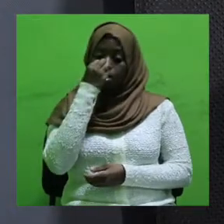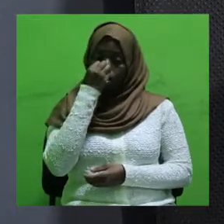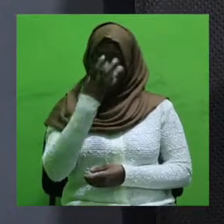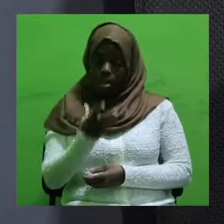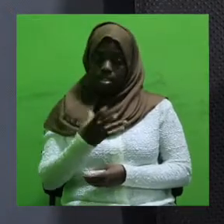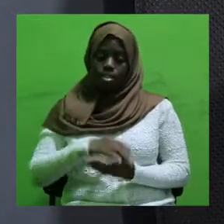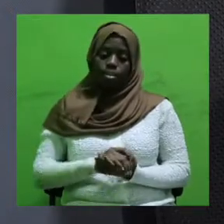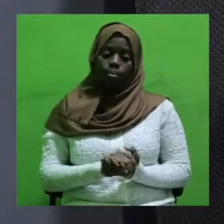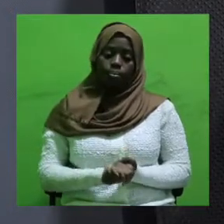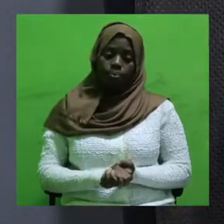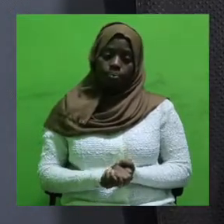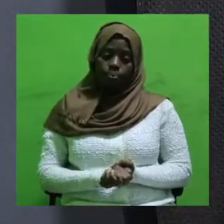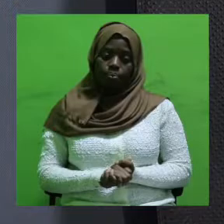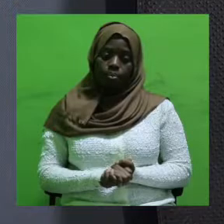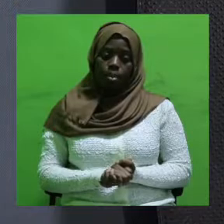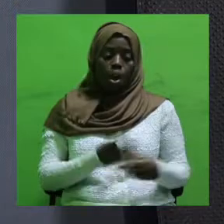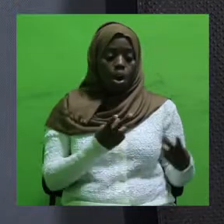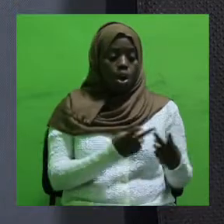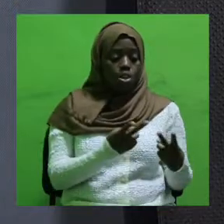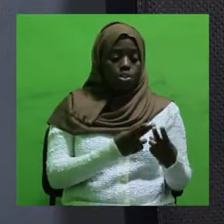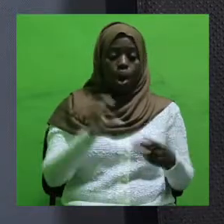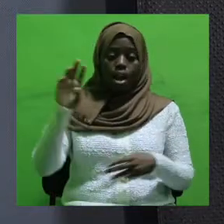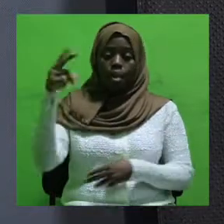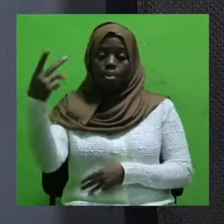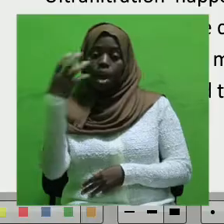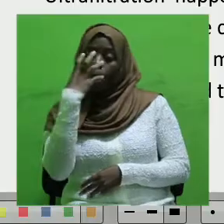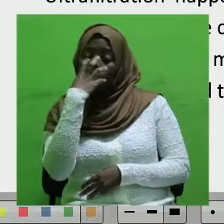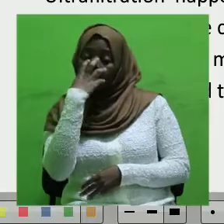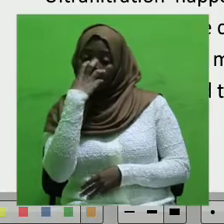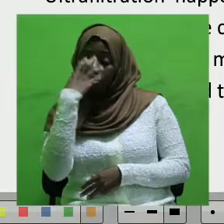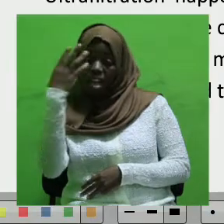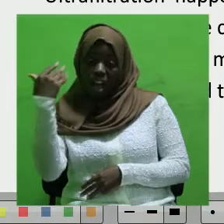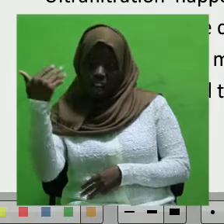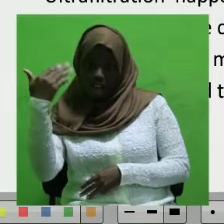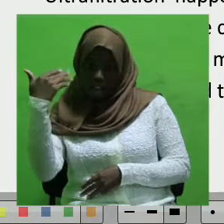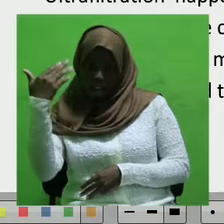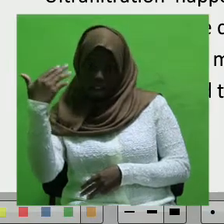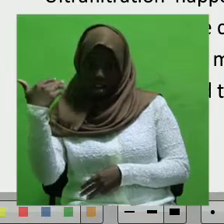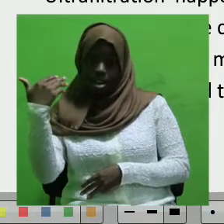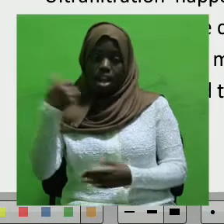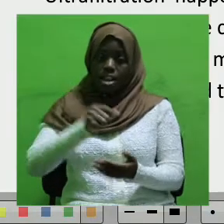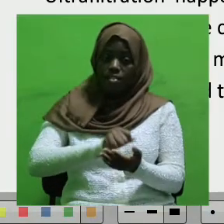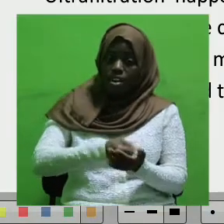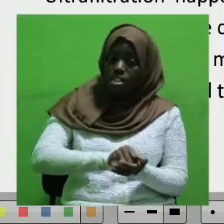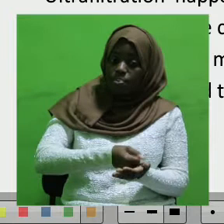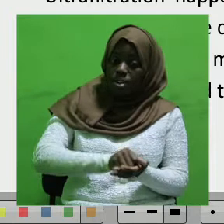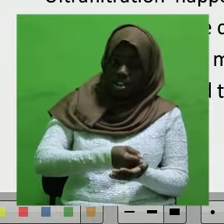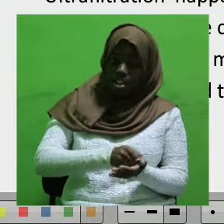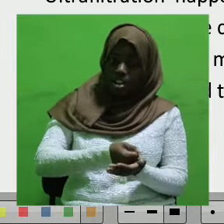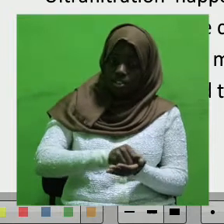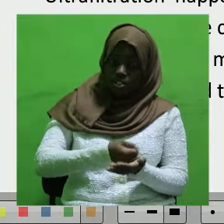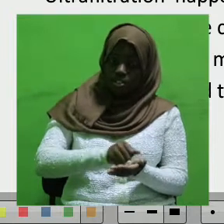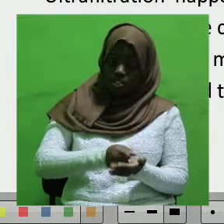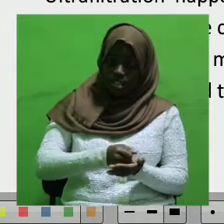be a nitrogenous waste. Or it can be even carbon dioxide from respiration. We all know that